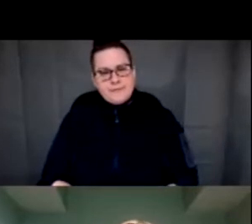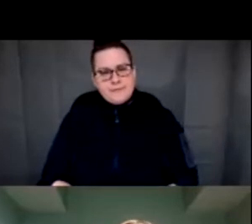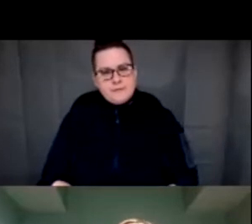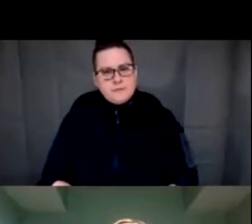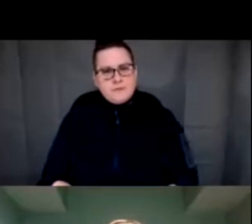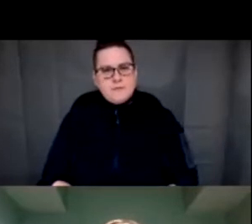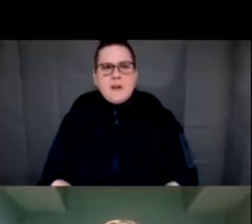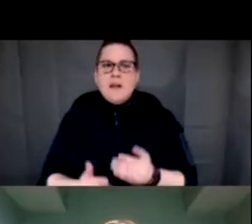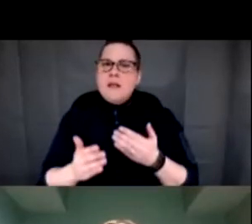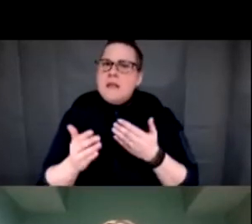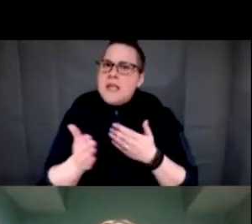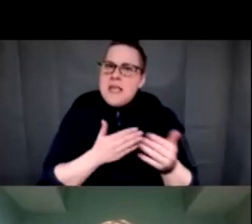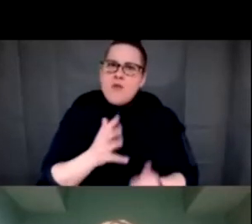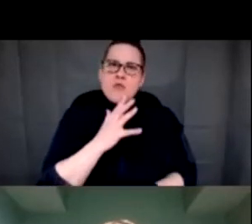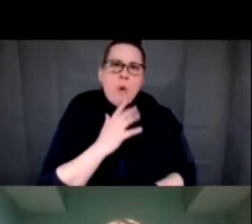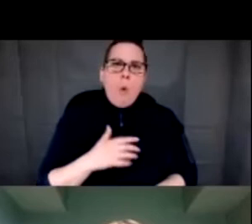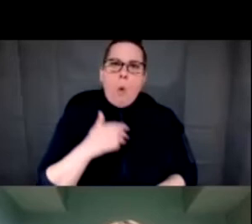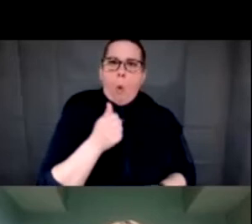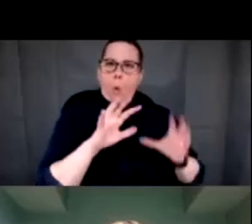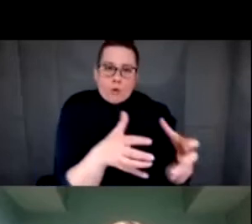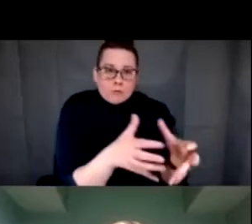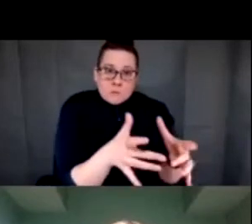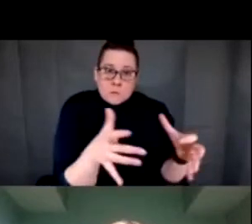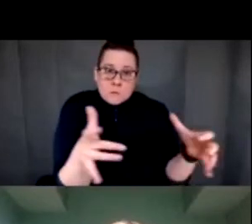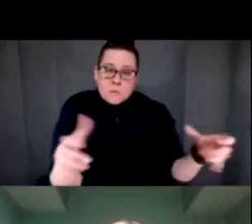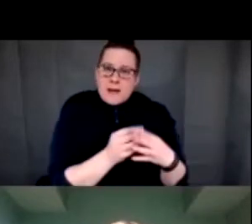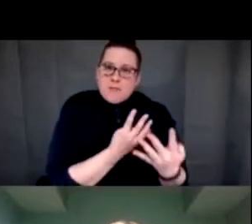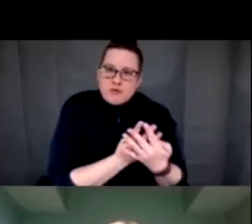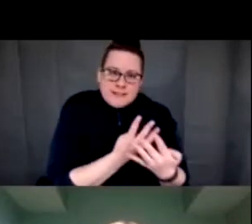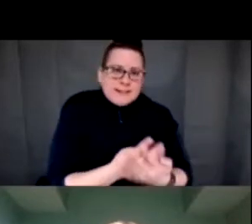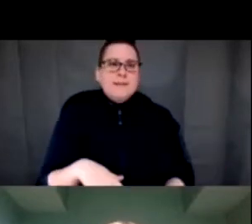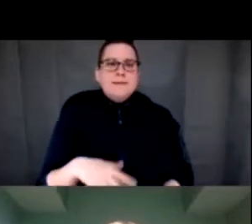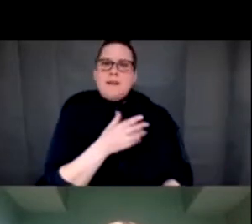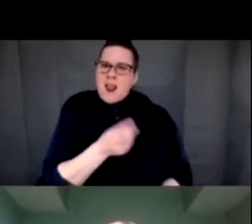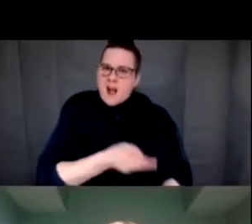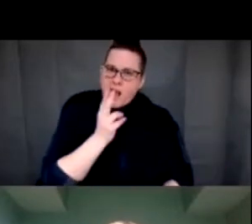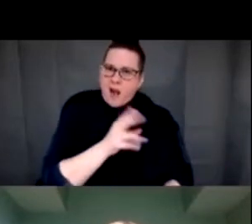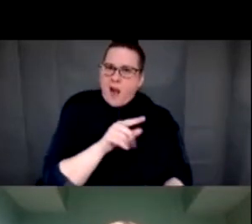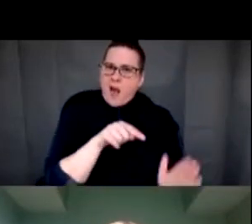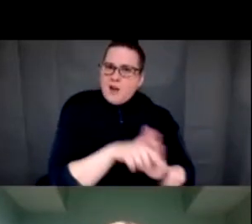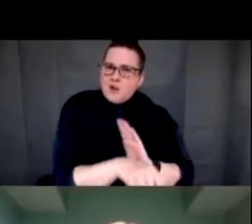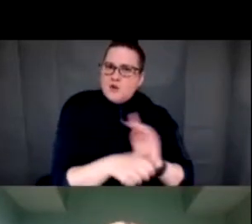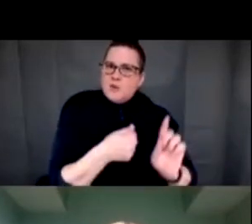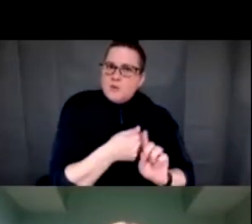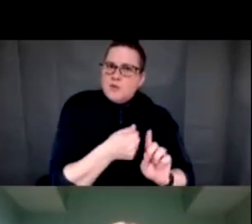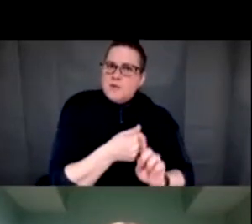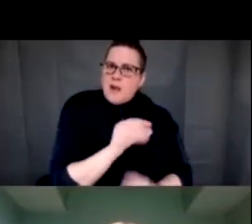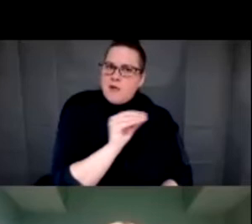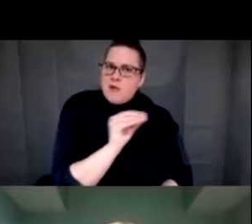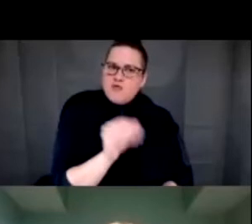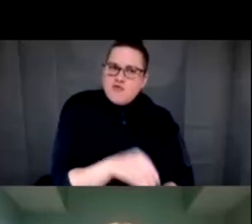And despite the growth of the older prison population and as well as their high suicide rates, we really have